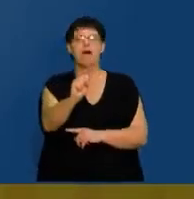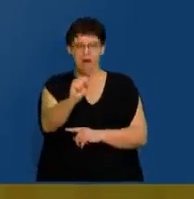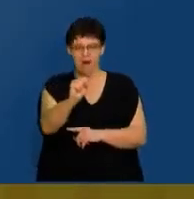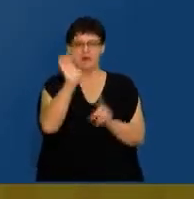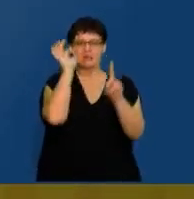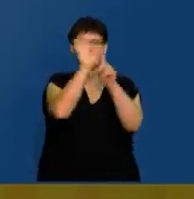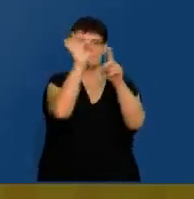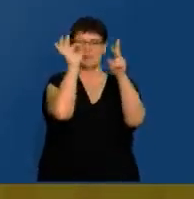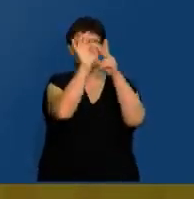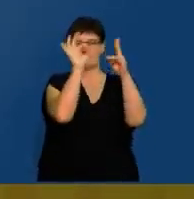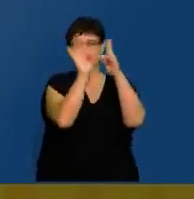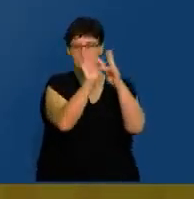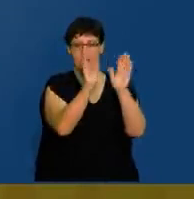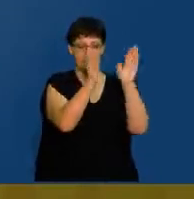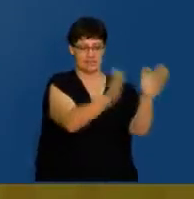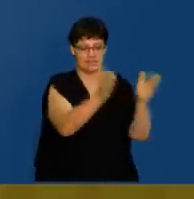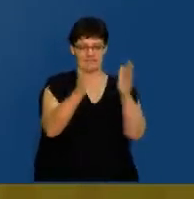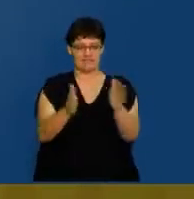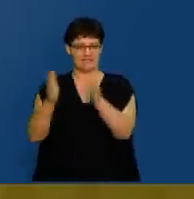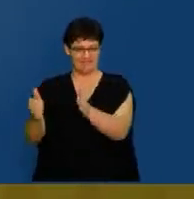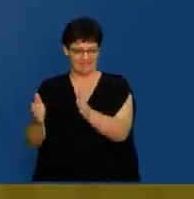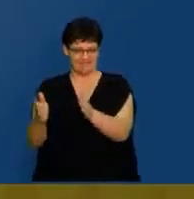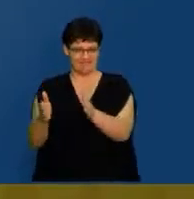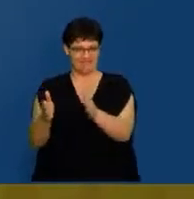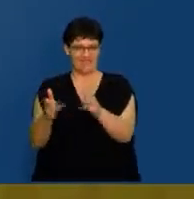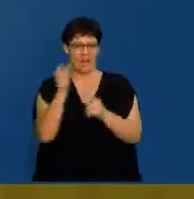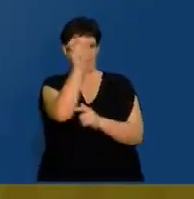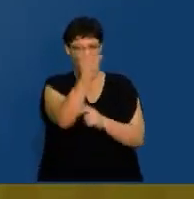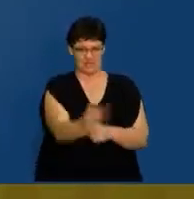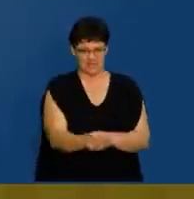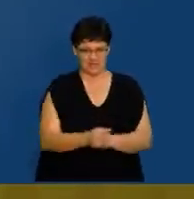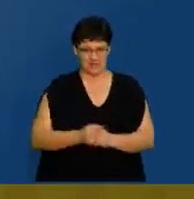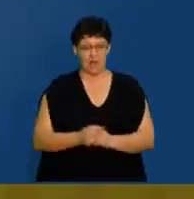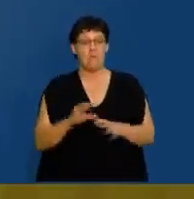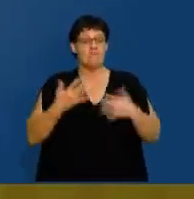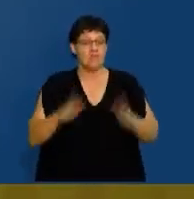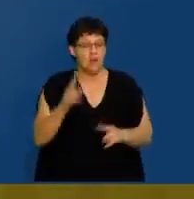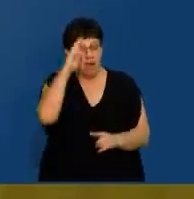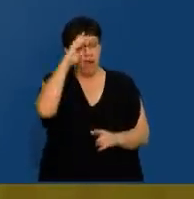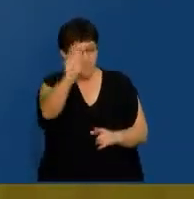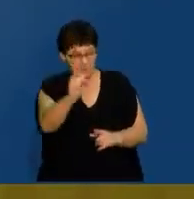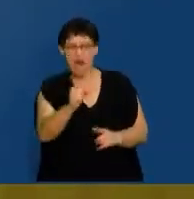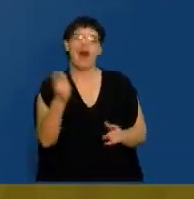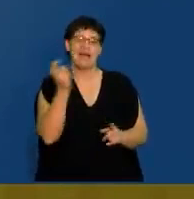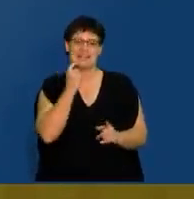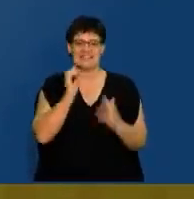specific terms per section. And once you have that, it helps you to access those terms and those